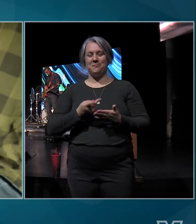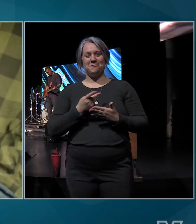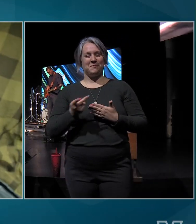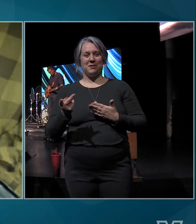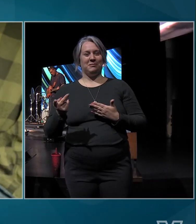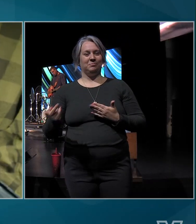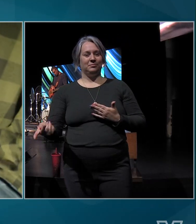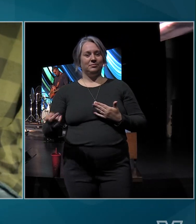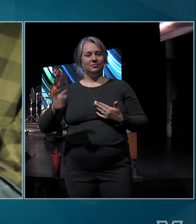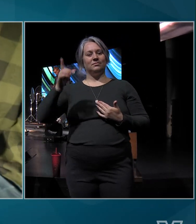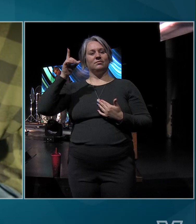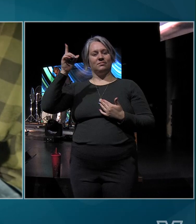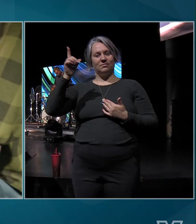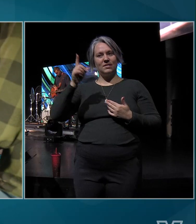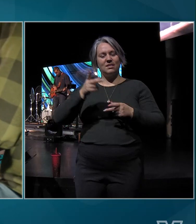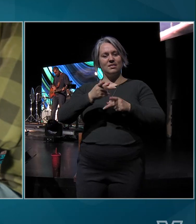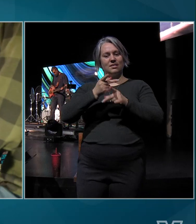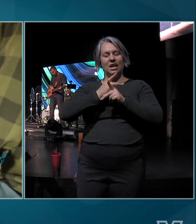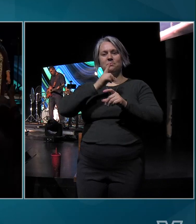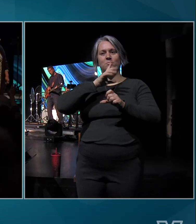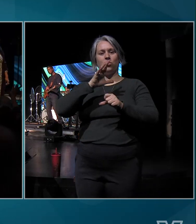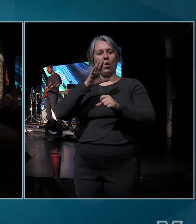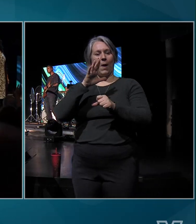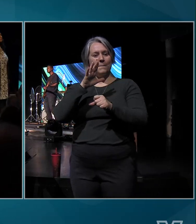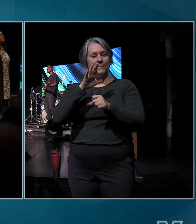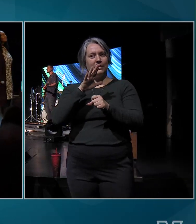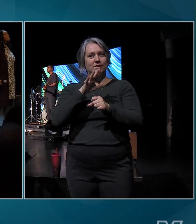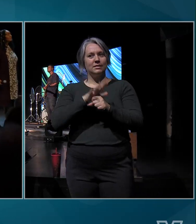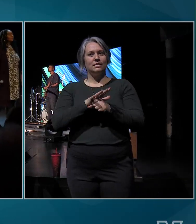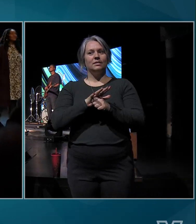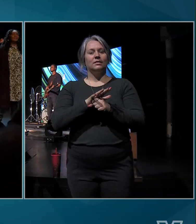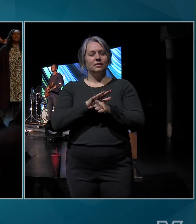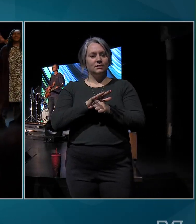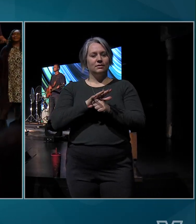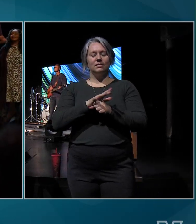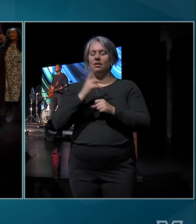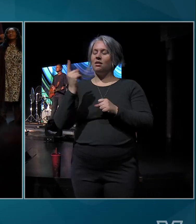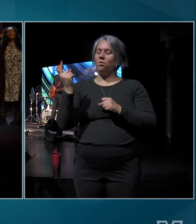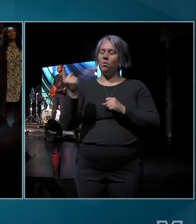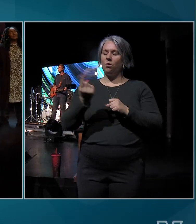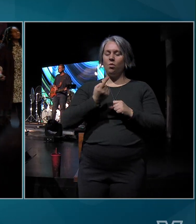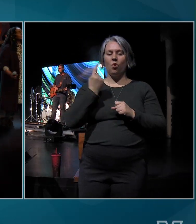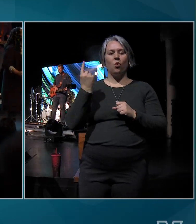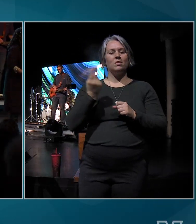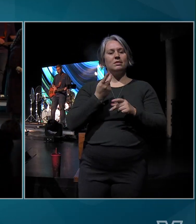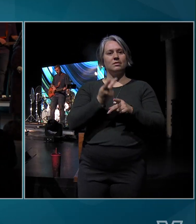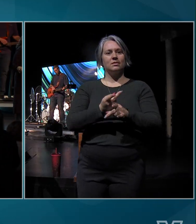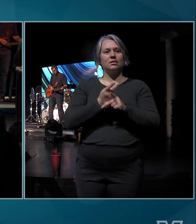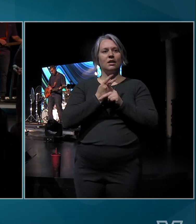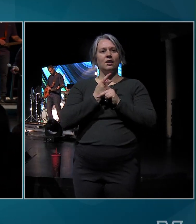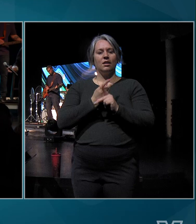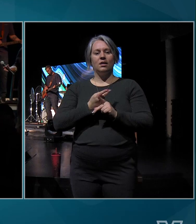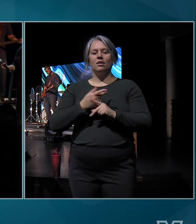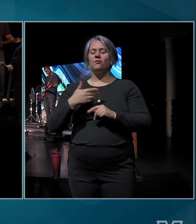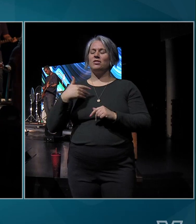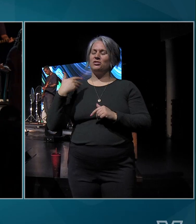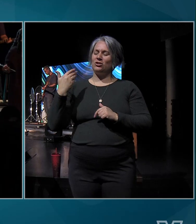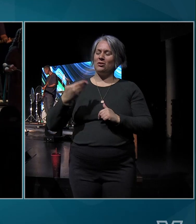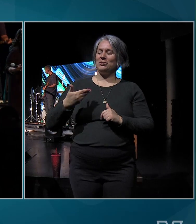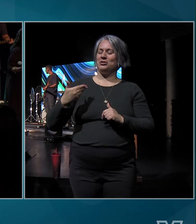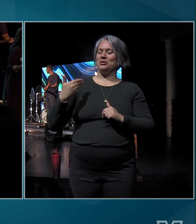He's a God of covenant. He's a God of promises. From generation